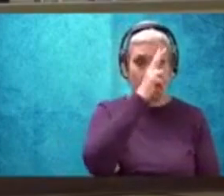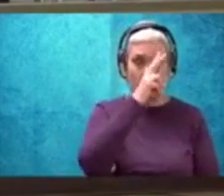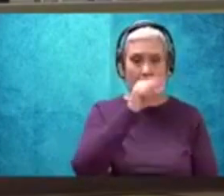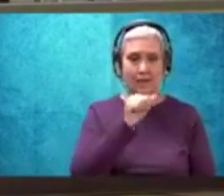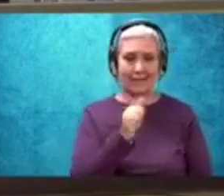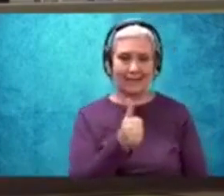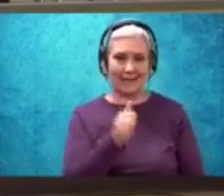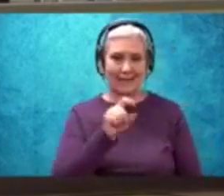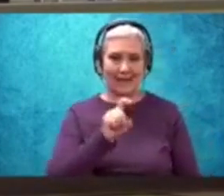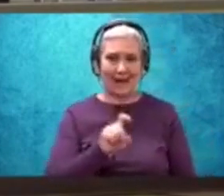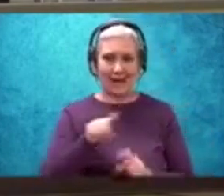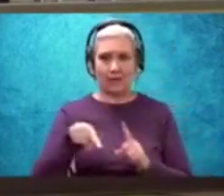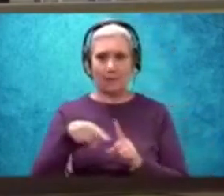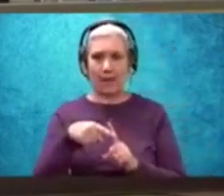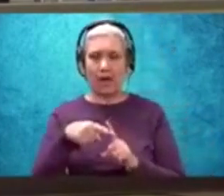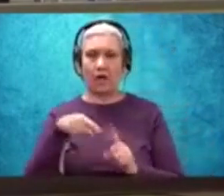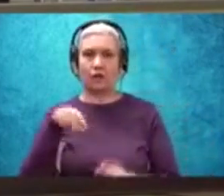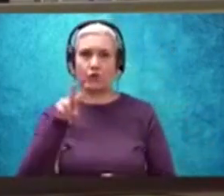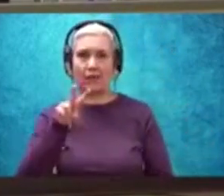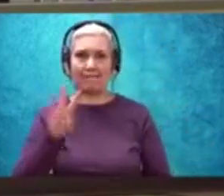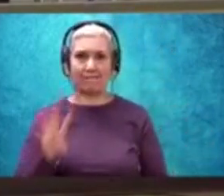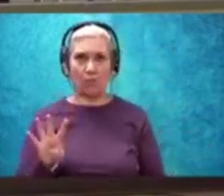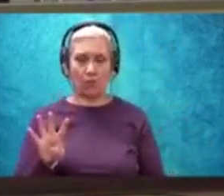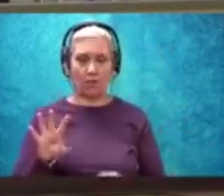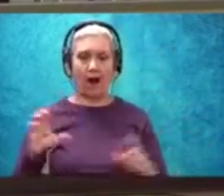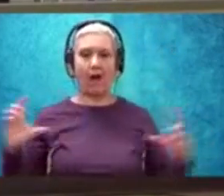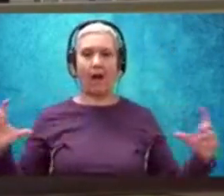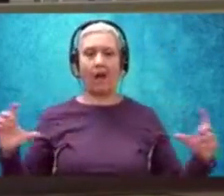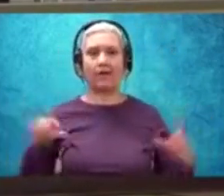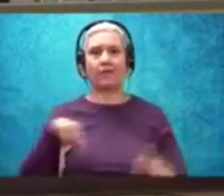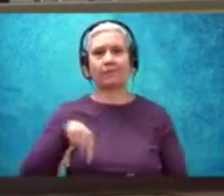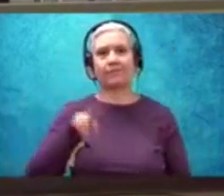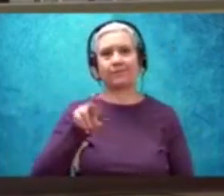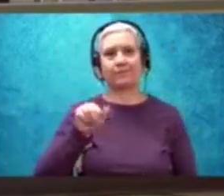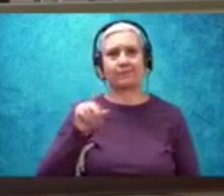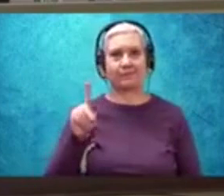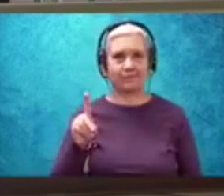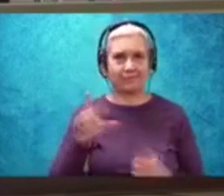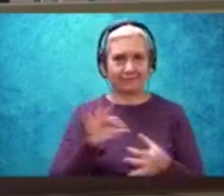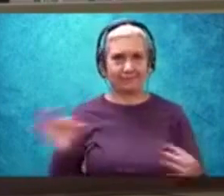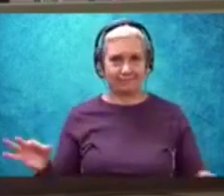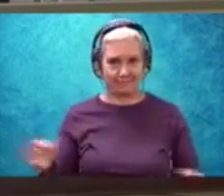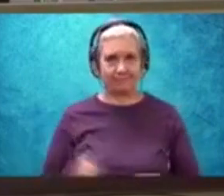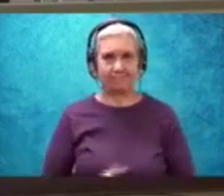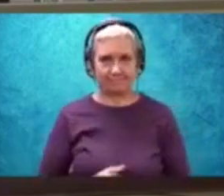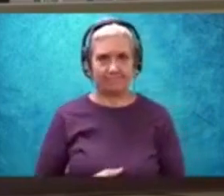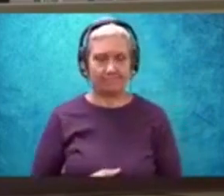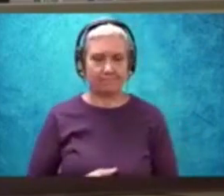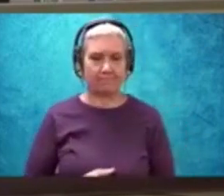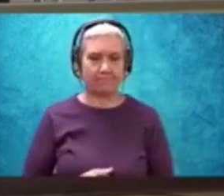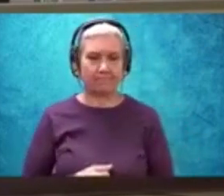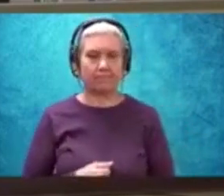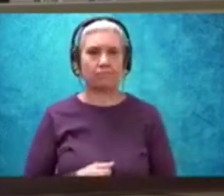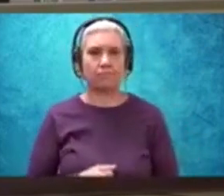10x plus 24. So I want you thinking about this equation,